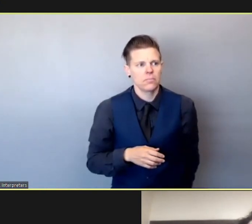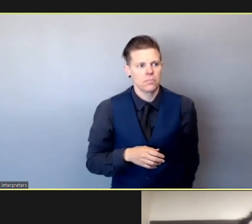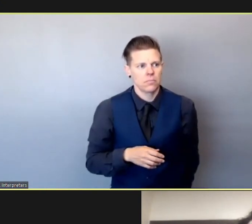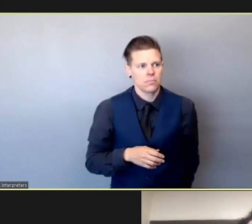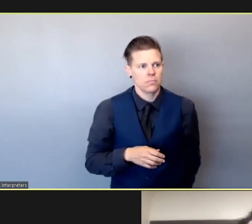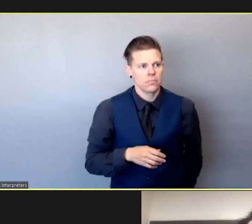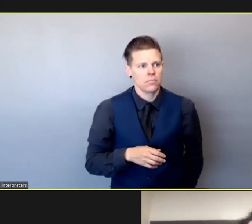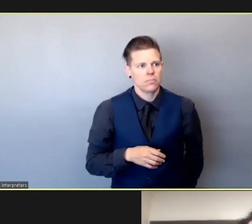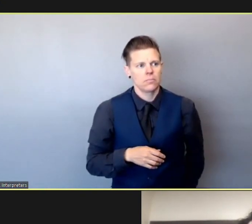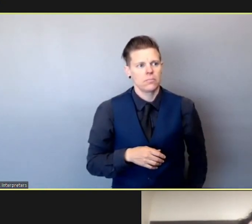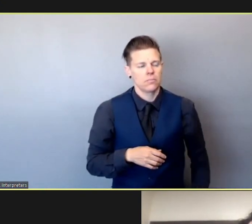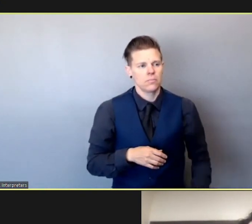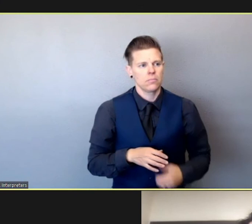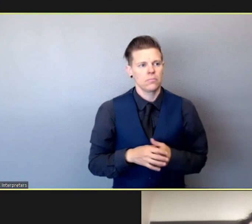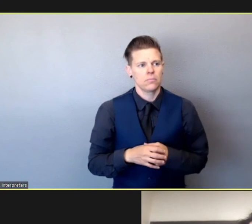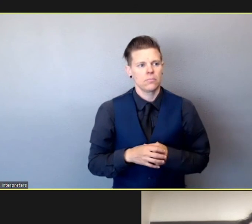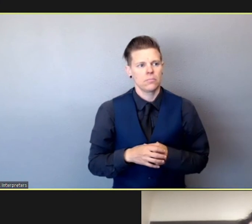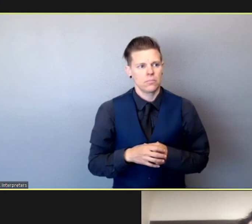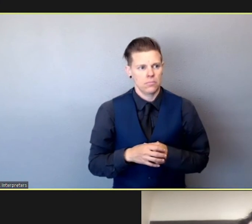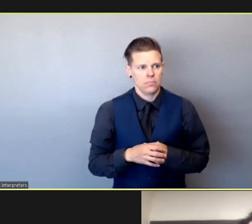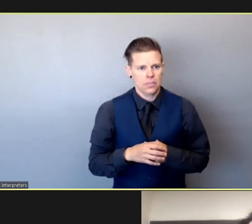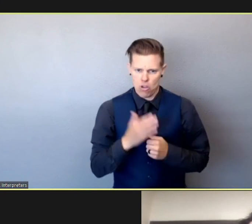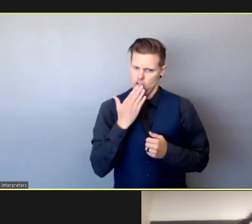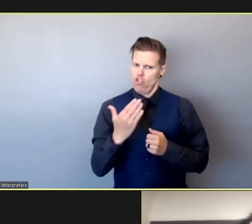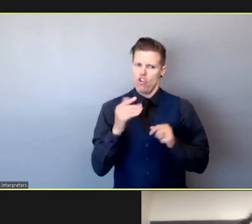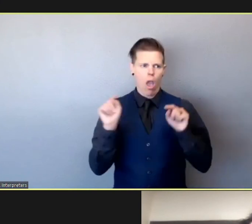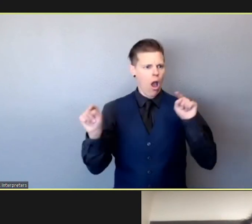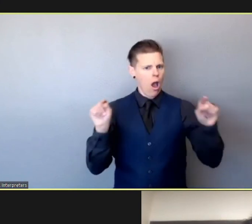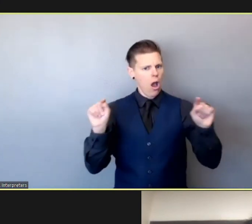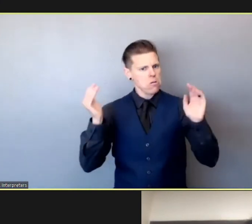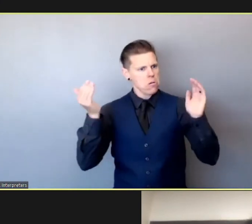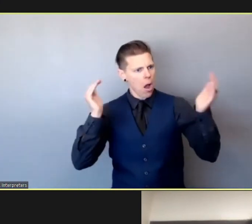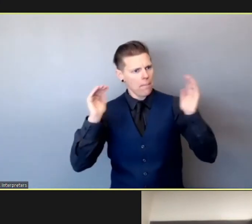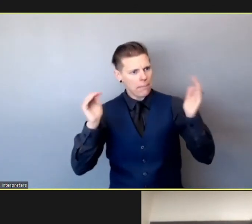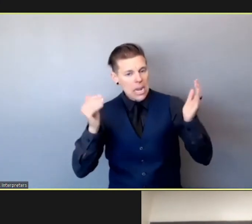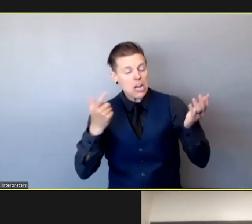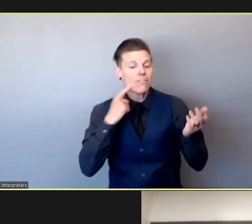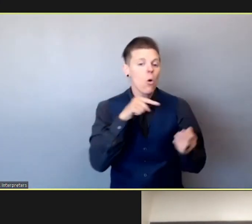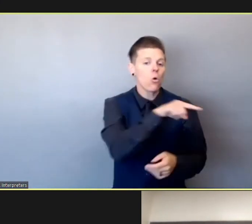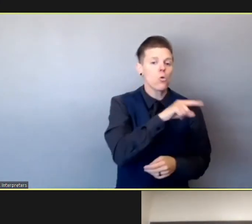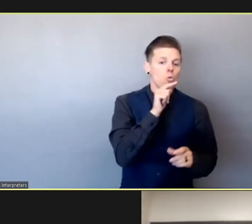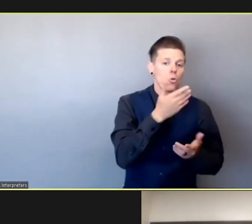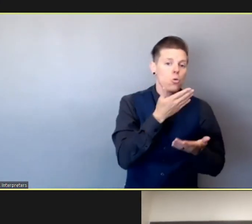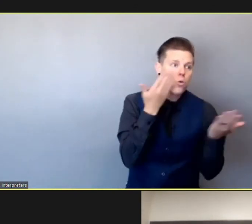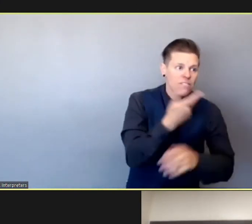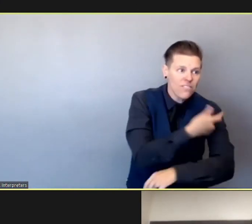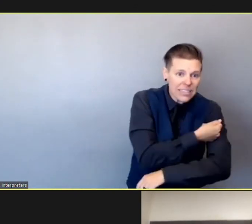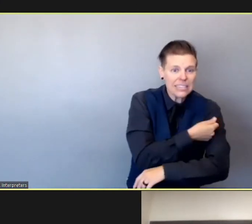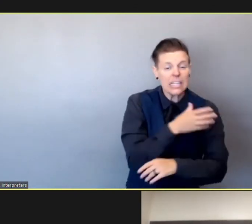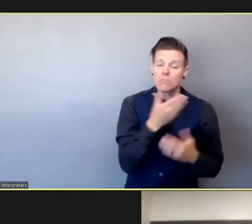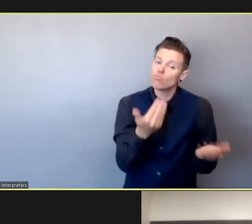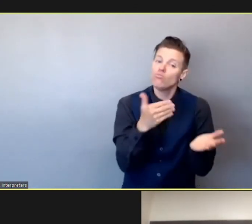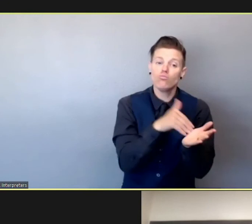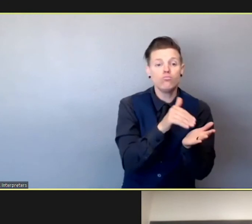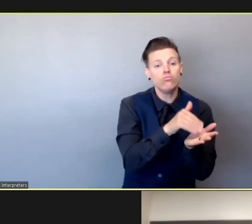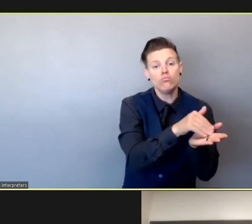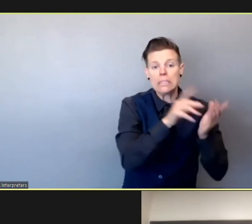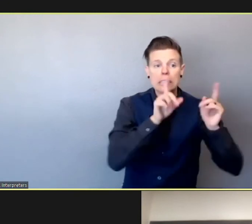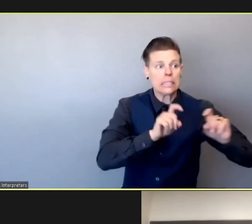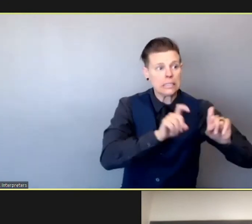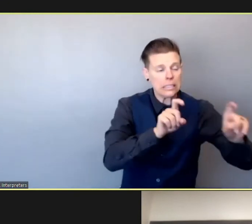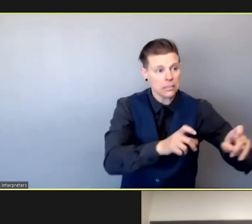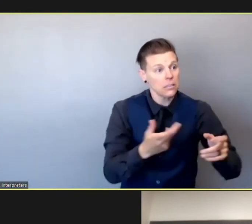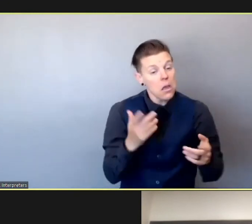to being unvaccinated and getting the testing. And so I do think that it worked out, and